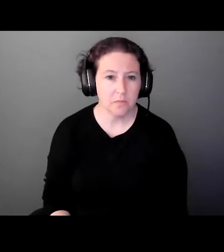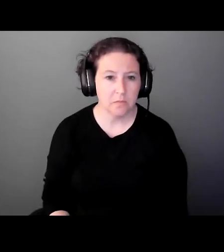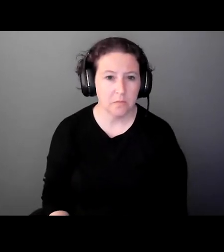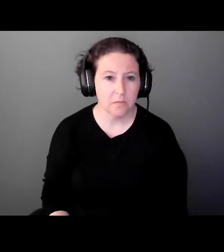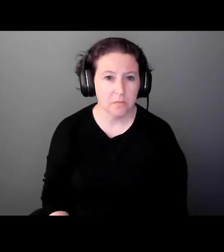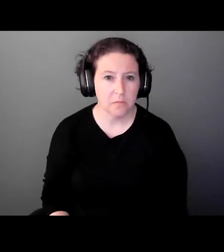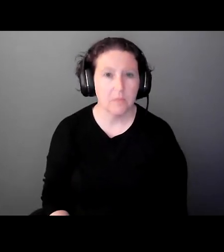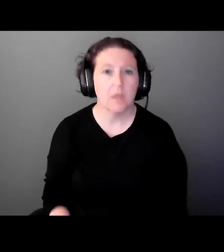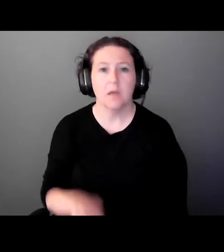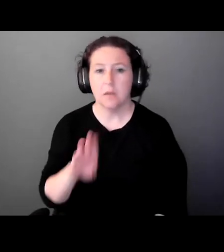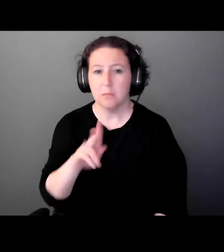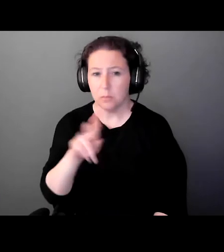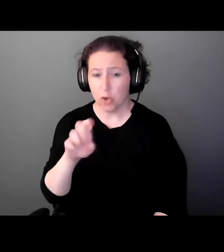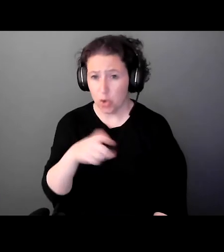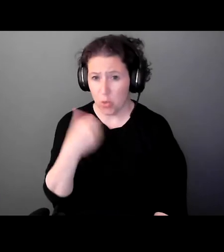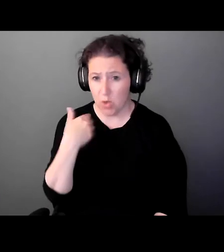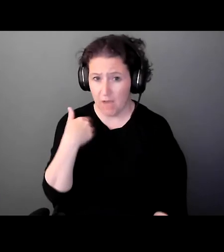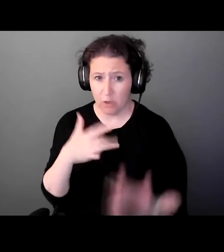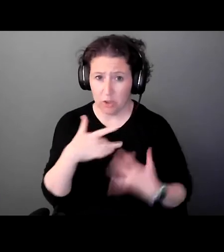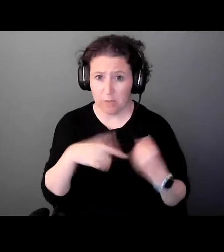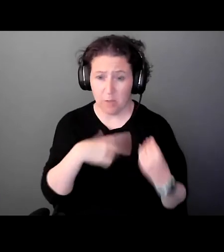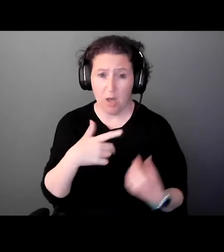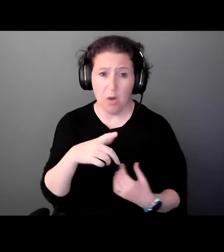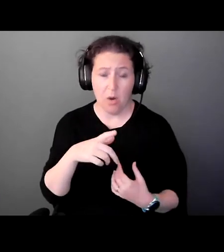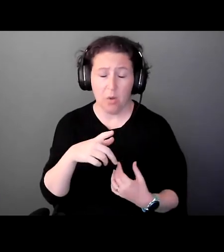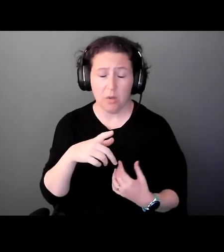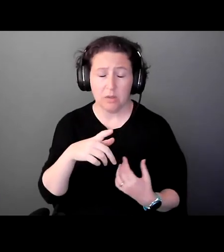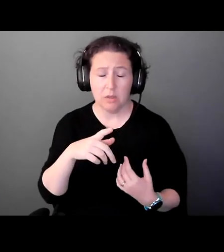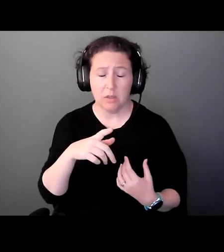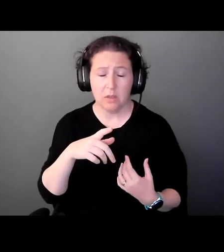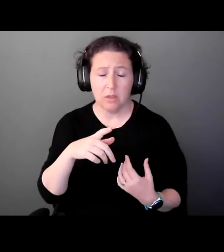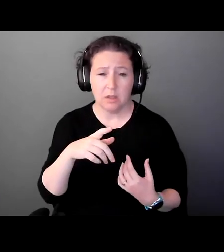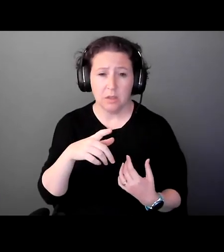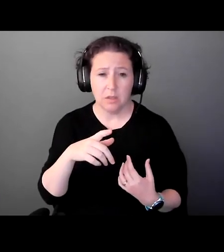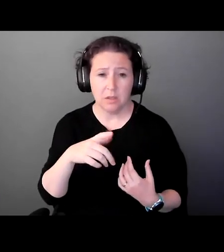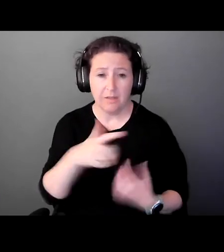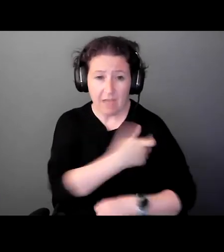Dr. Katz, do you have any concerns about vaccines in younger people, such as teenagers?